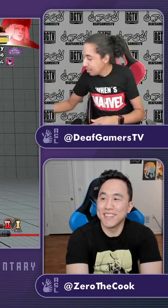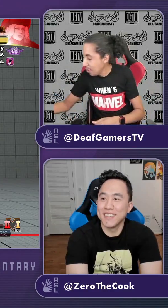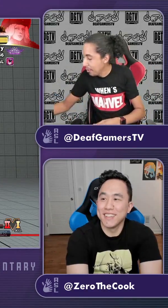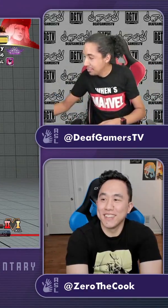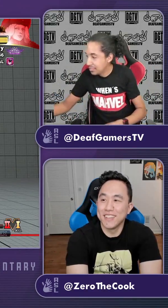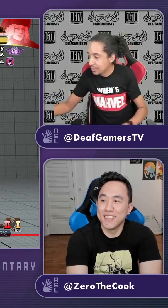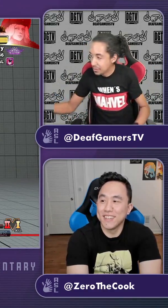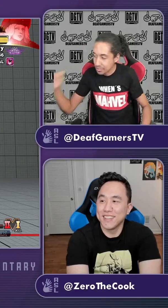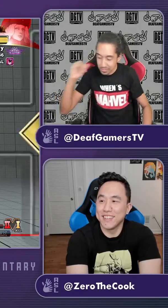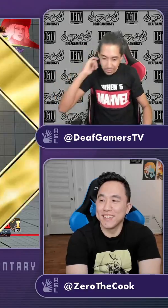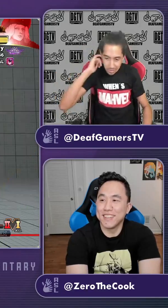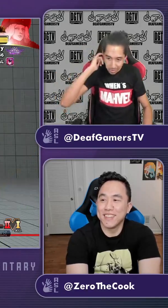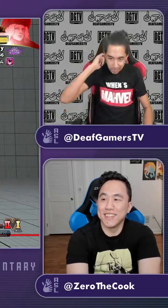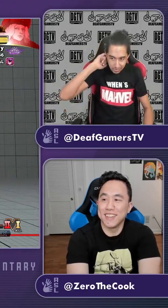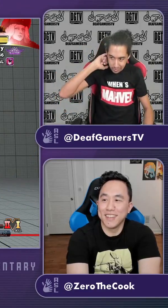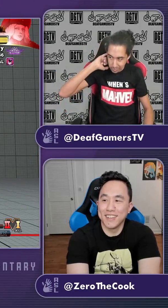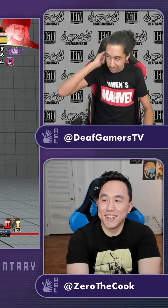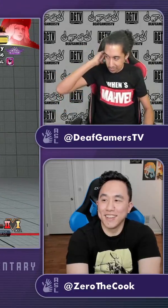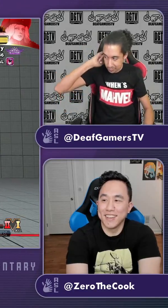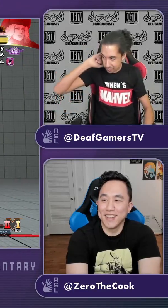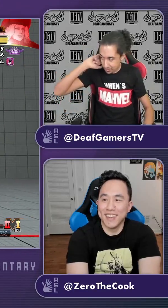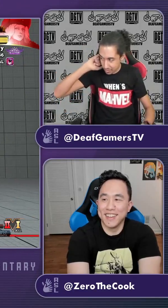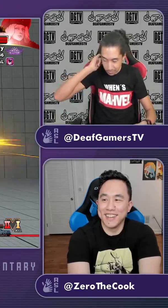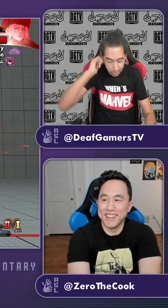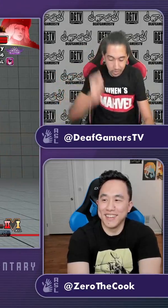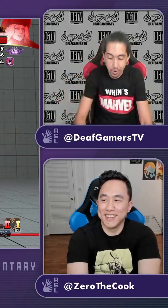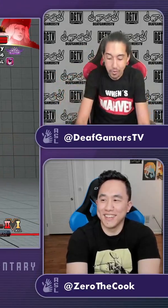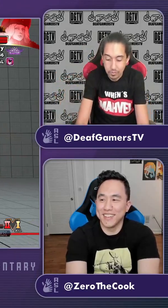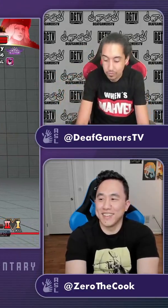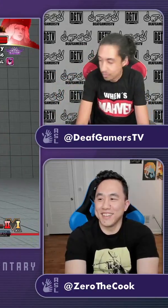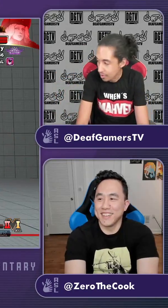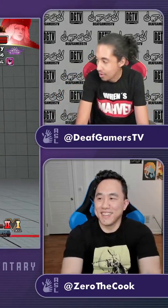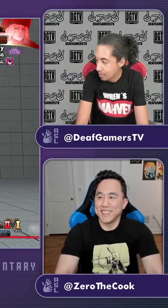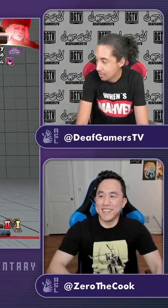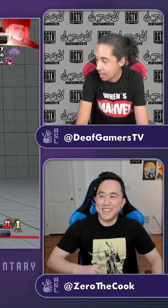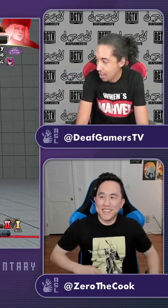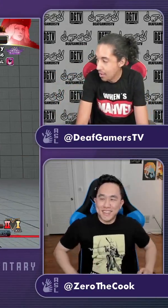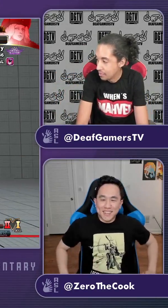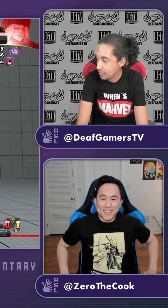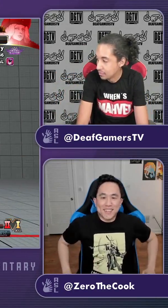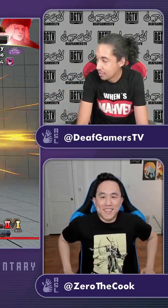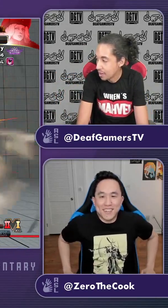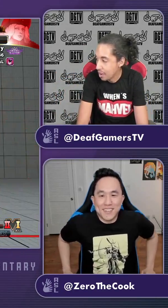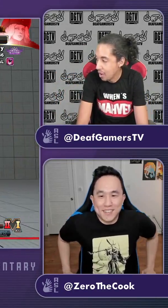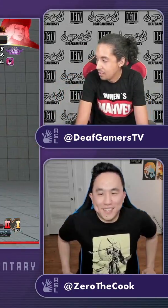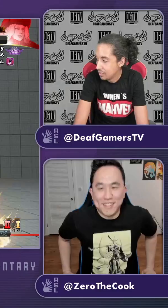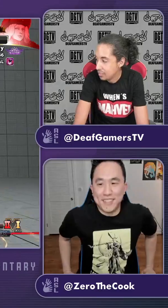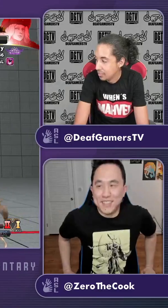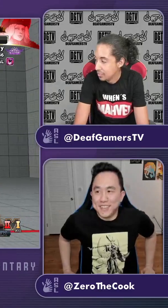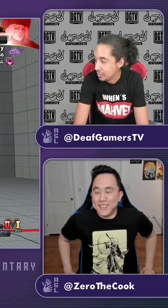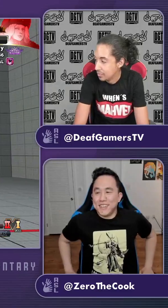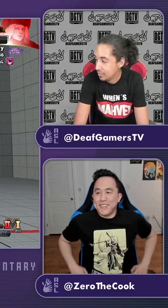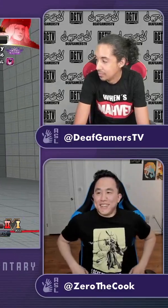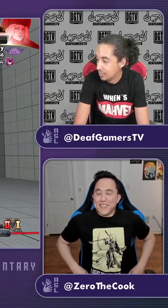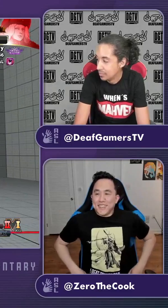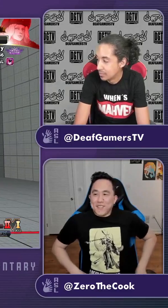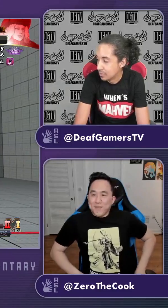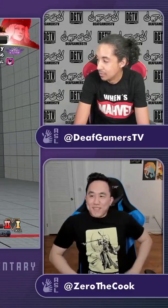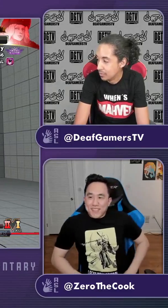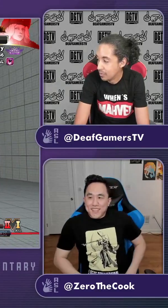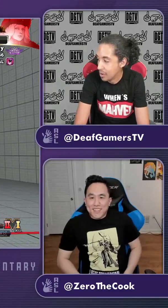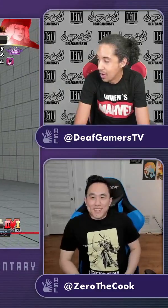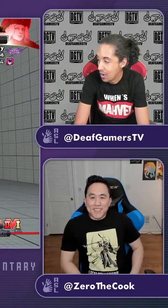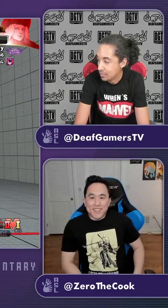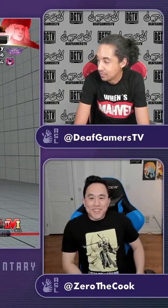cloud. Fight. Just a little note. Enjoy that. I'll keep an eye on that next